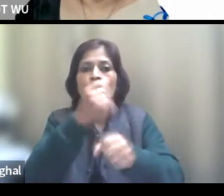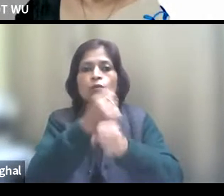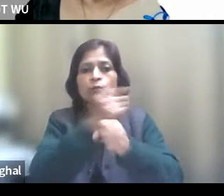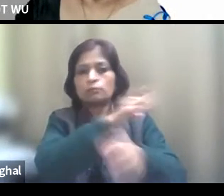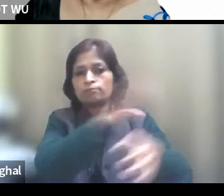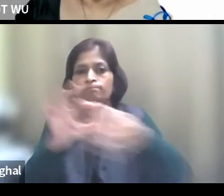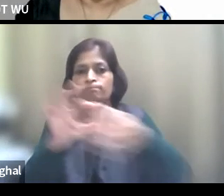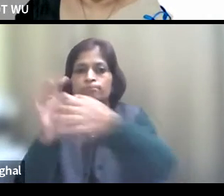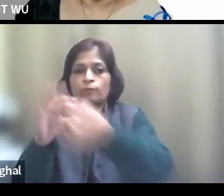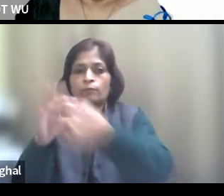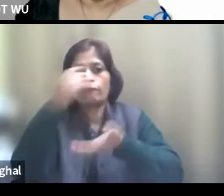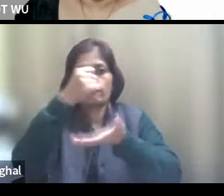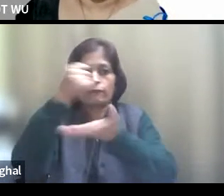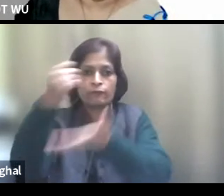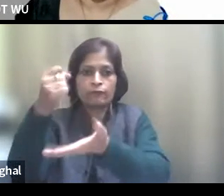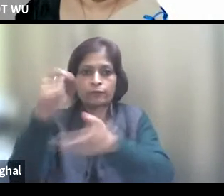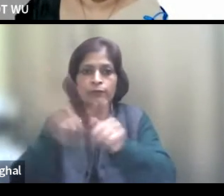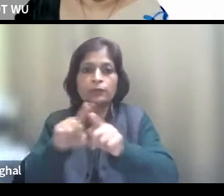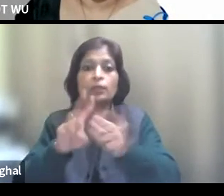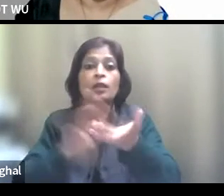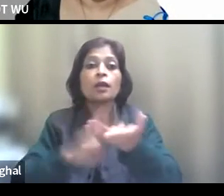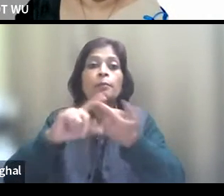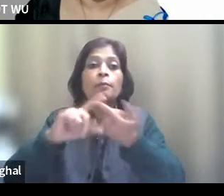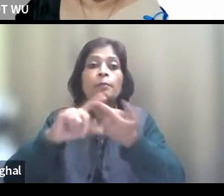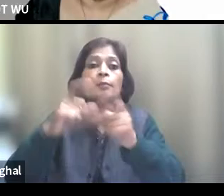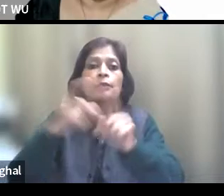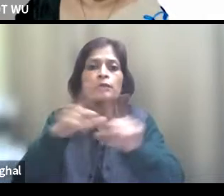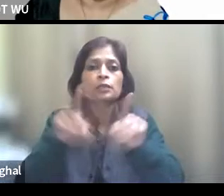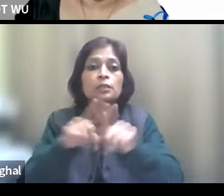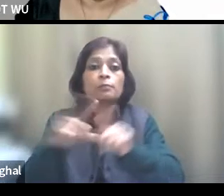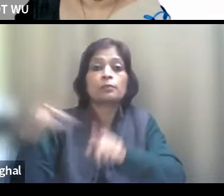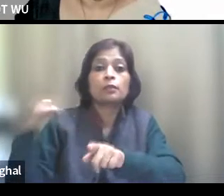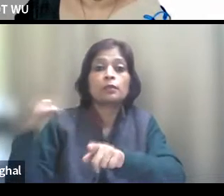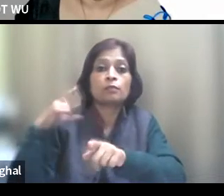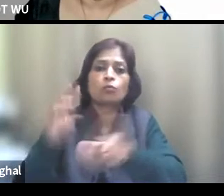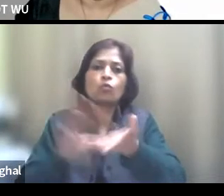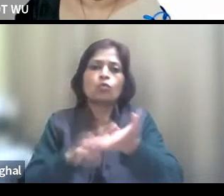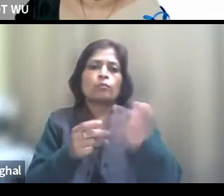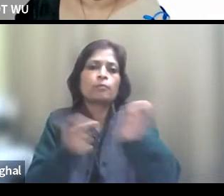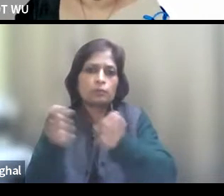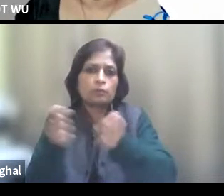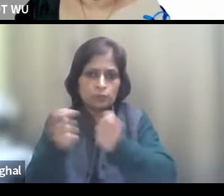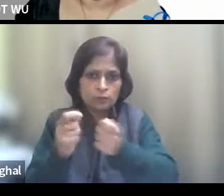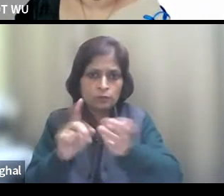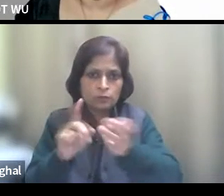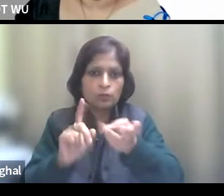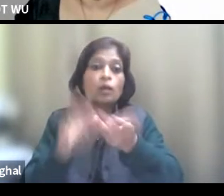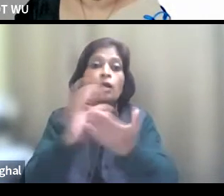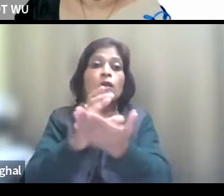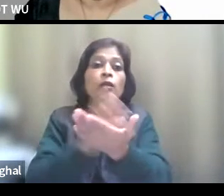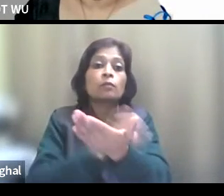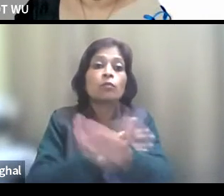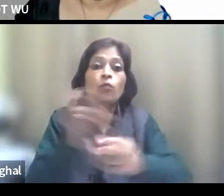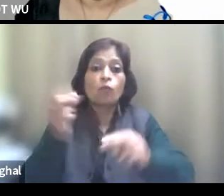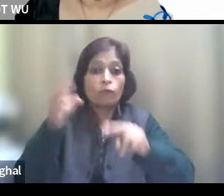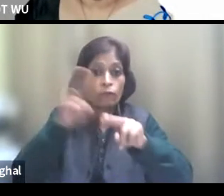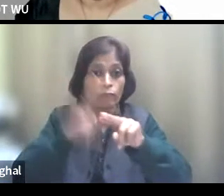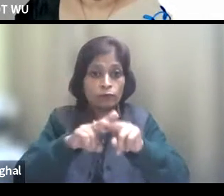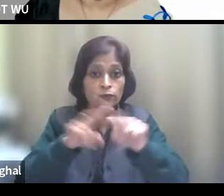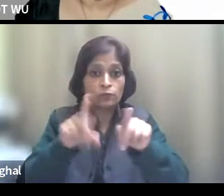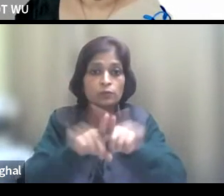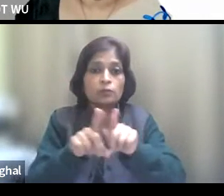program coordinator for EMED in leadership and management. He's also a curriculum officer in the Vice